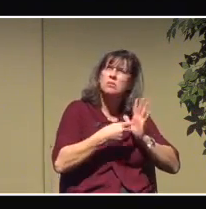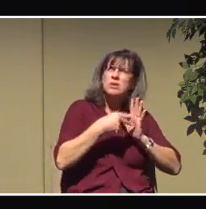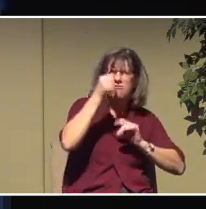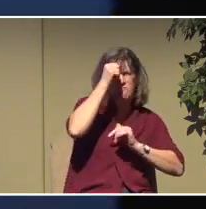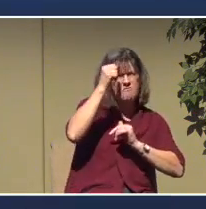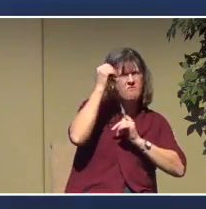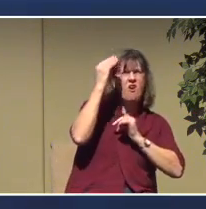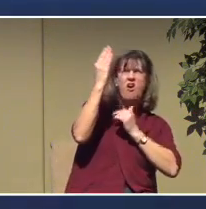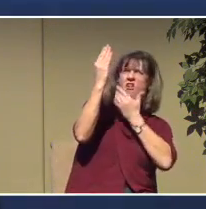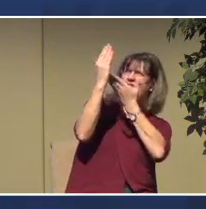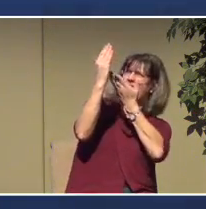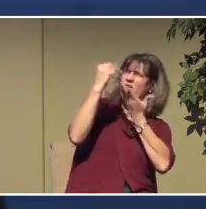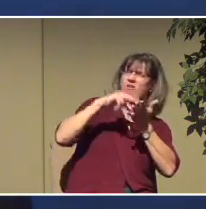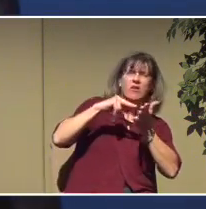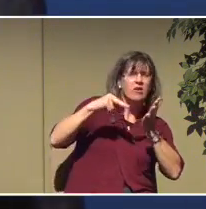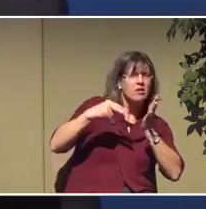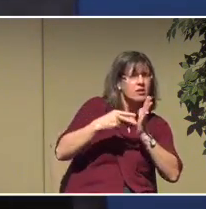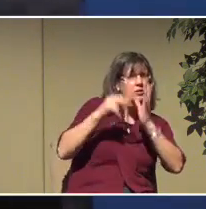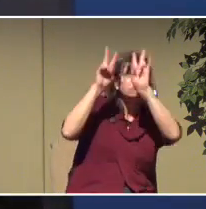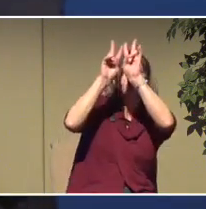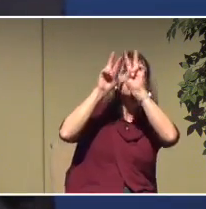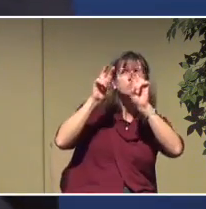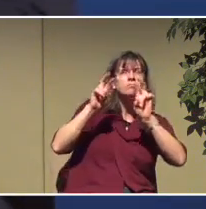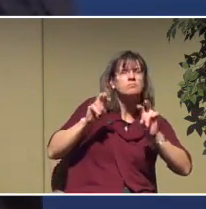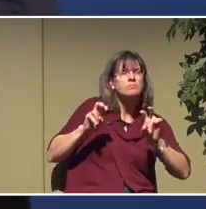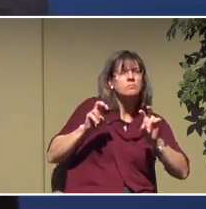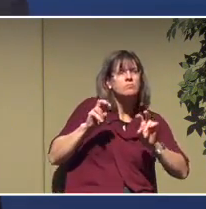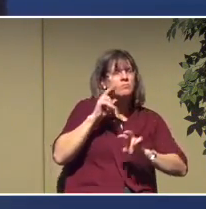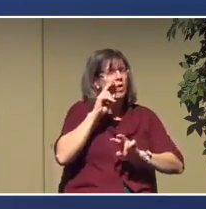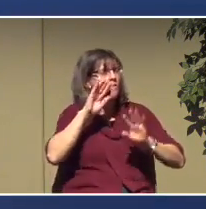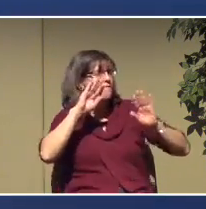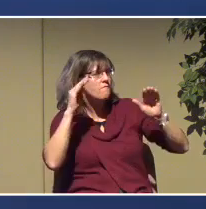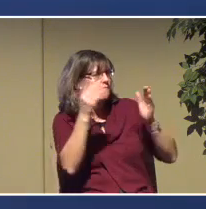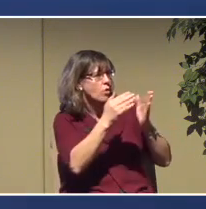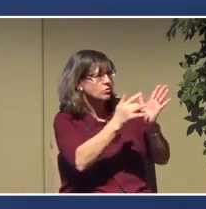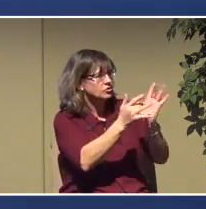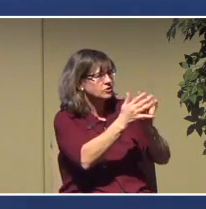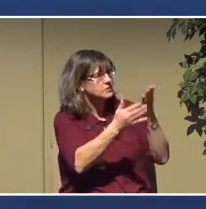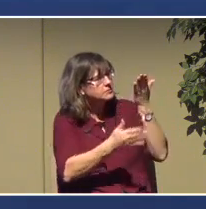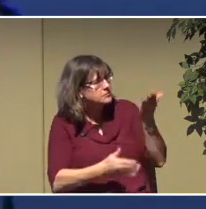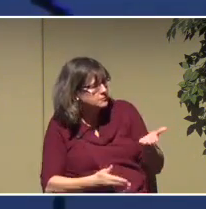And spent time looking then at Jesus after that to figure out who is the Son